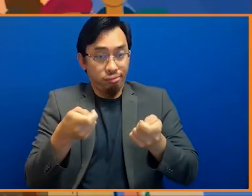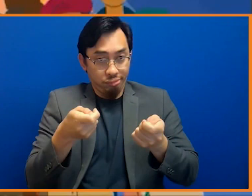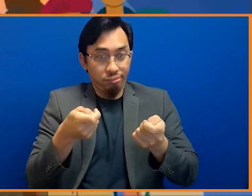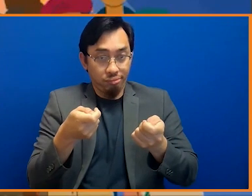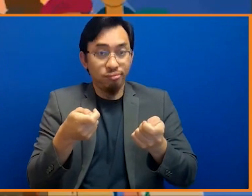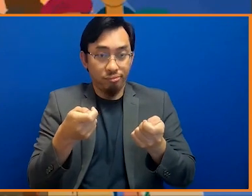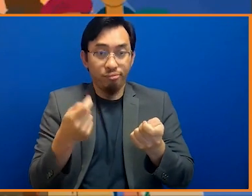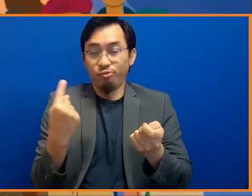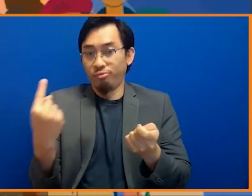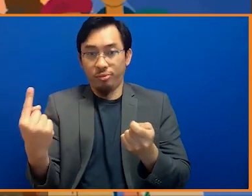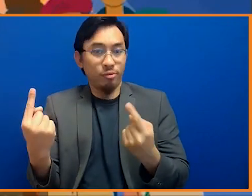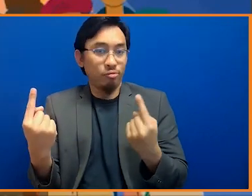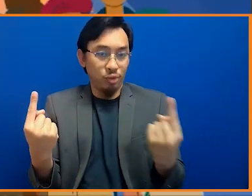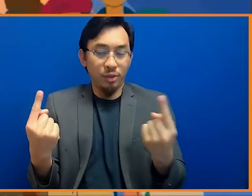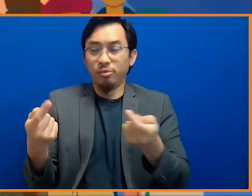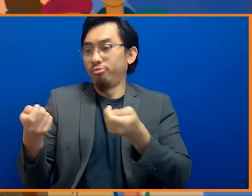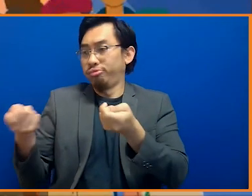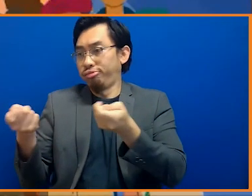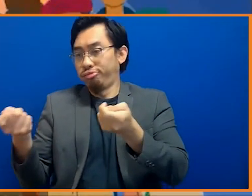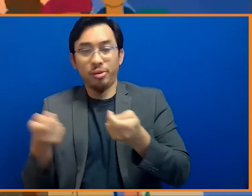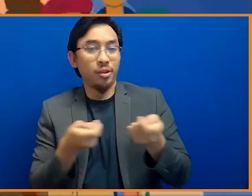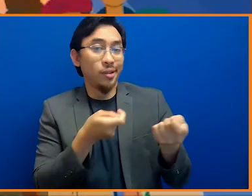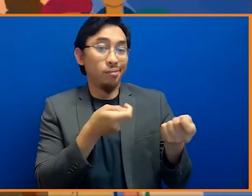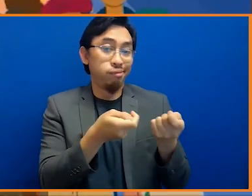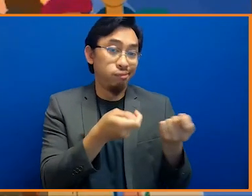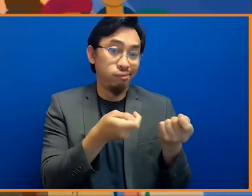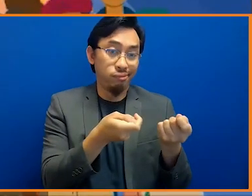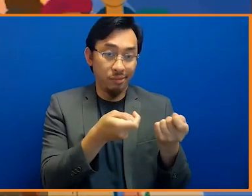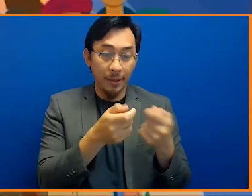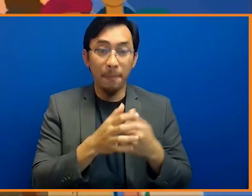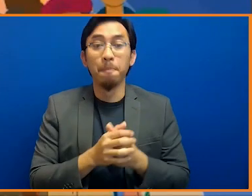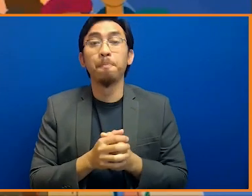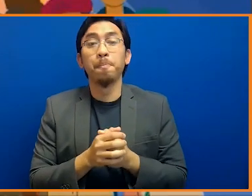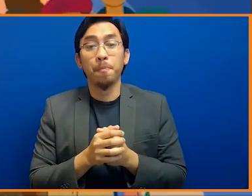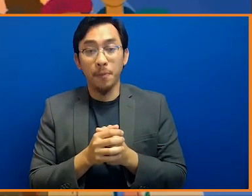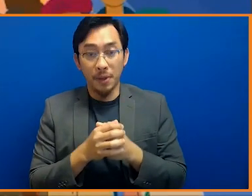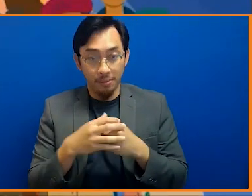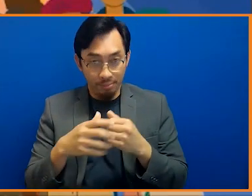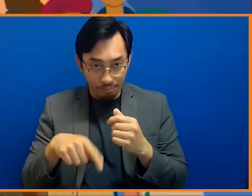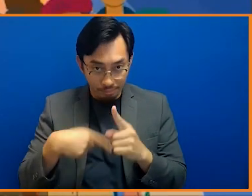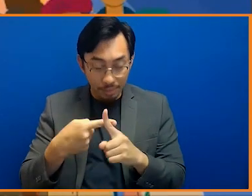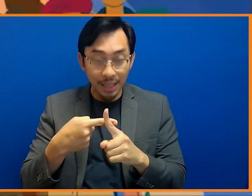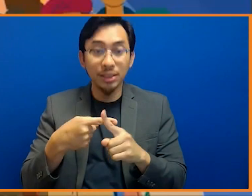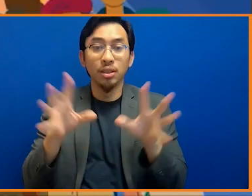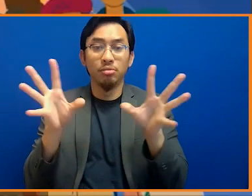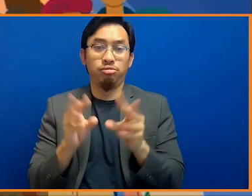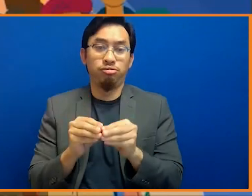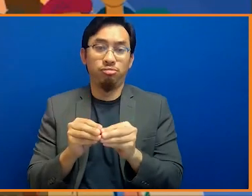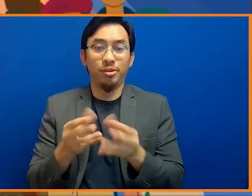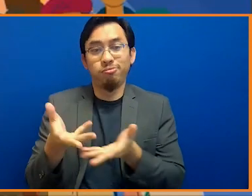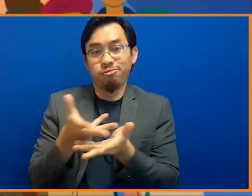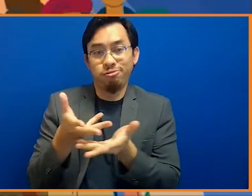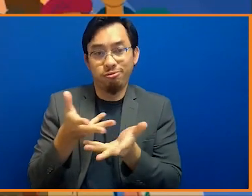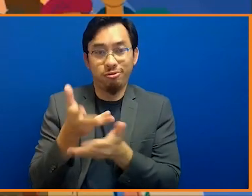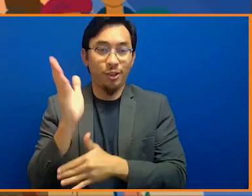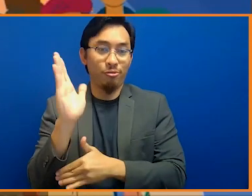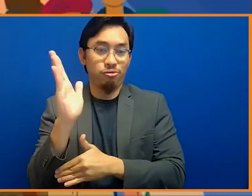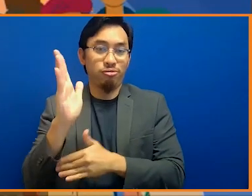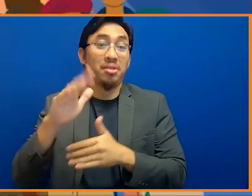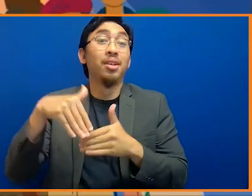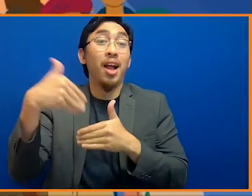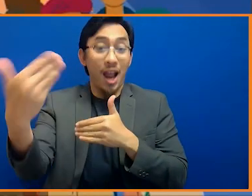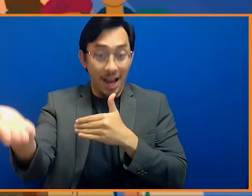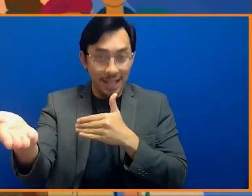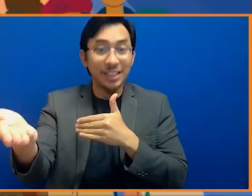group and moderate the discussion and conclude the discussion. Later on, I would